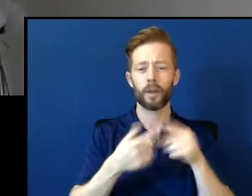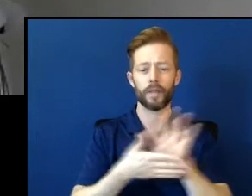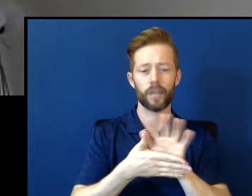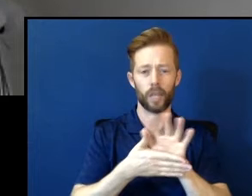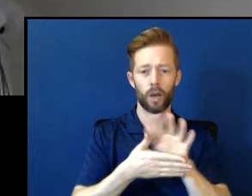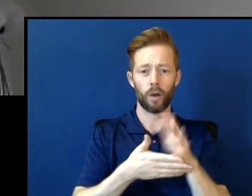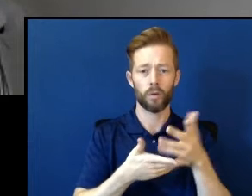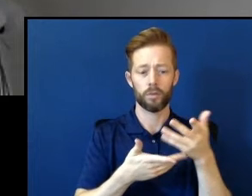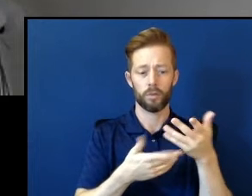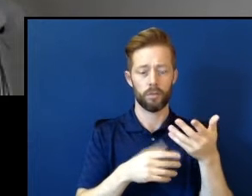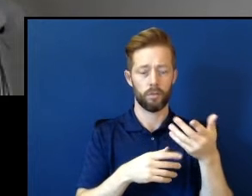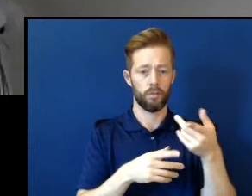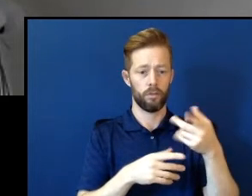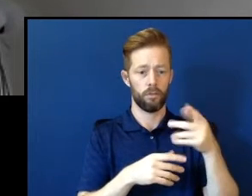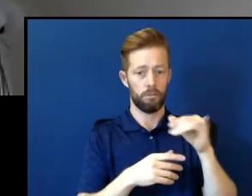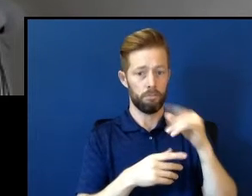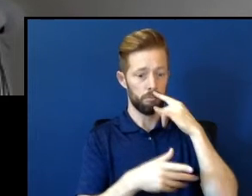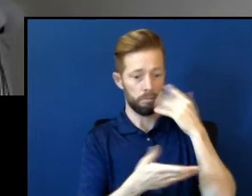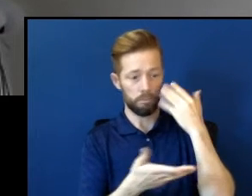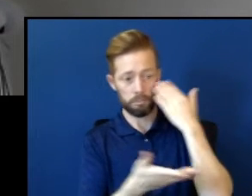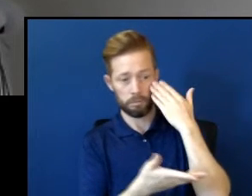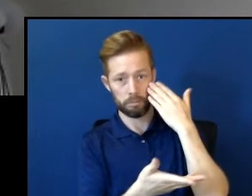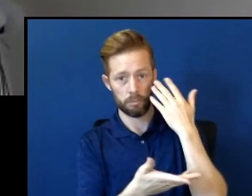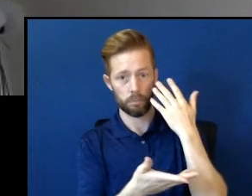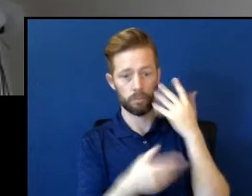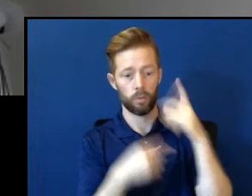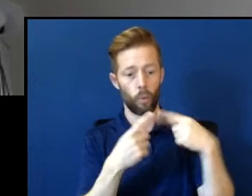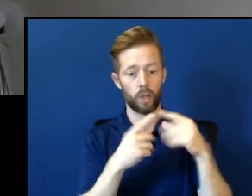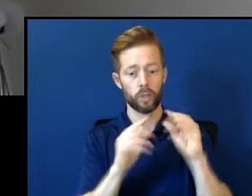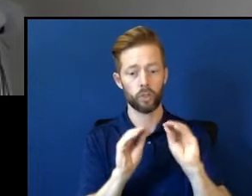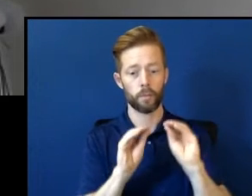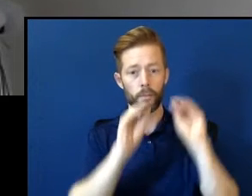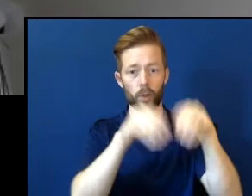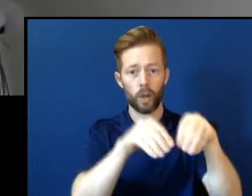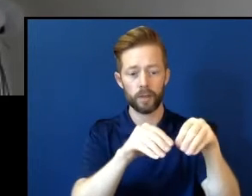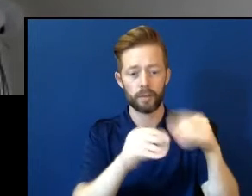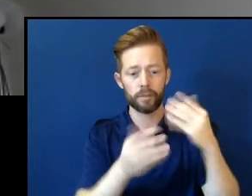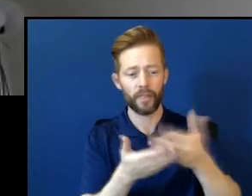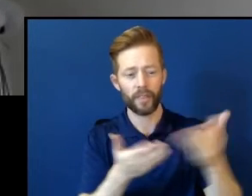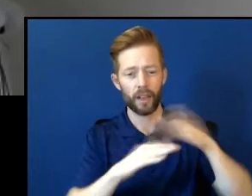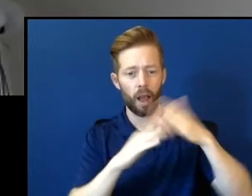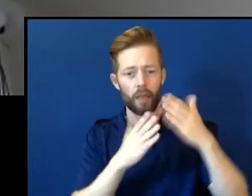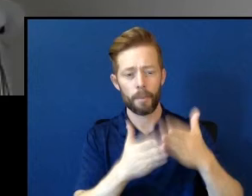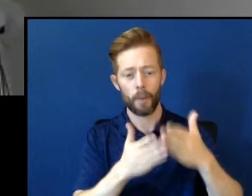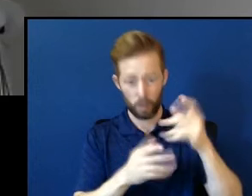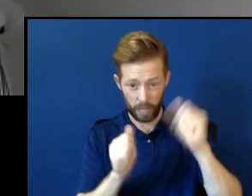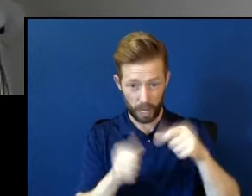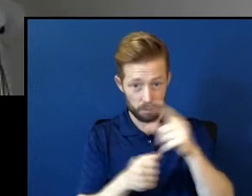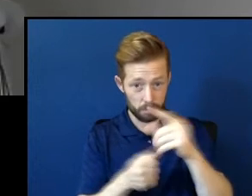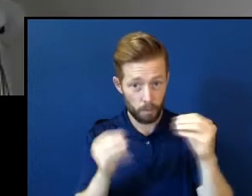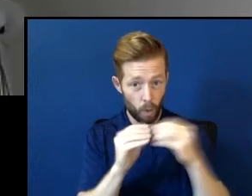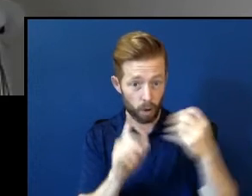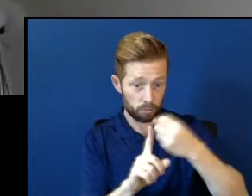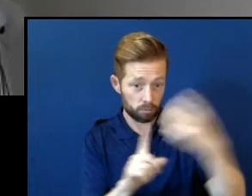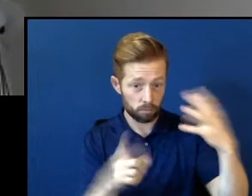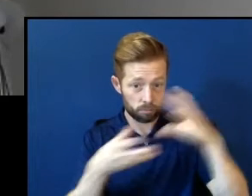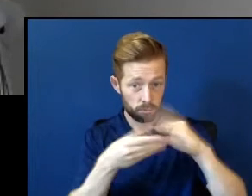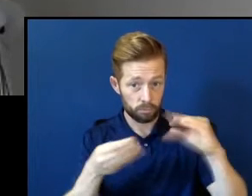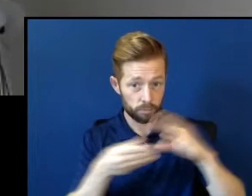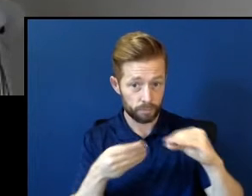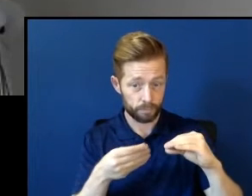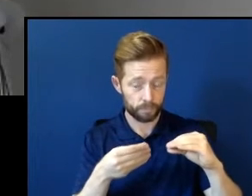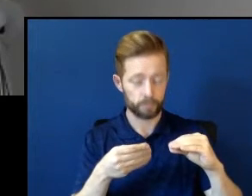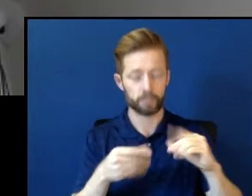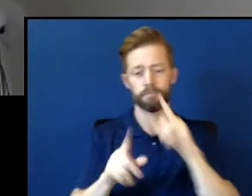the video. Like, how do the kids know how when to put the phone on the boat? So, can you tell us a little bit more about